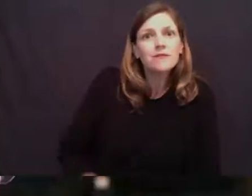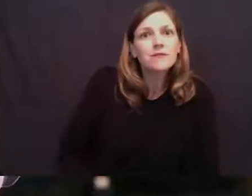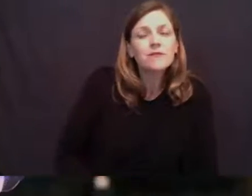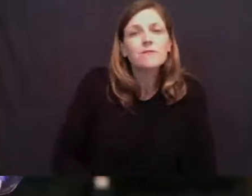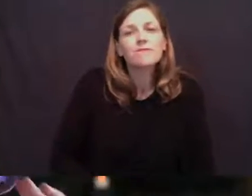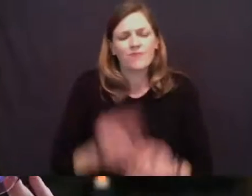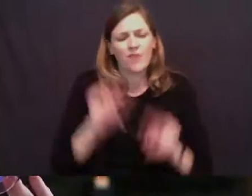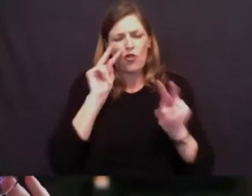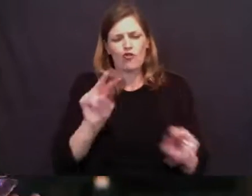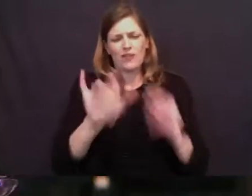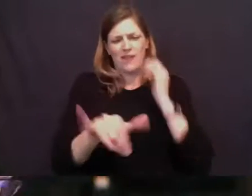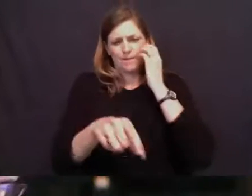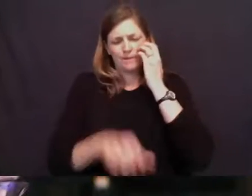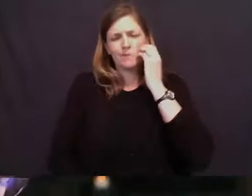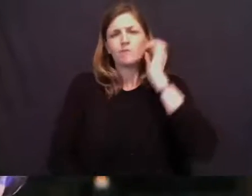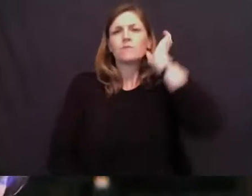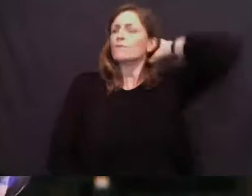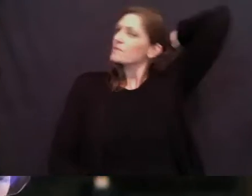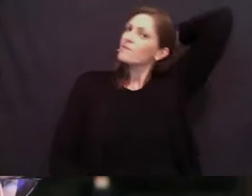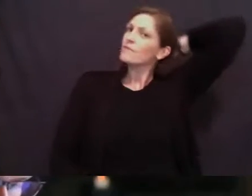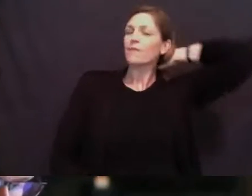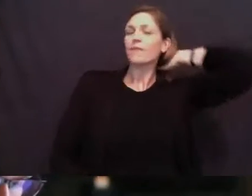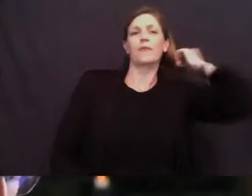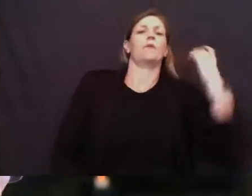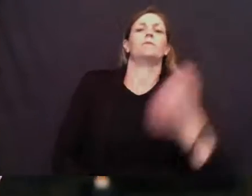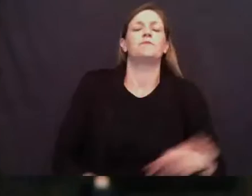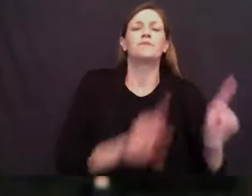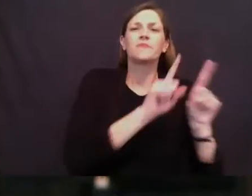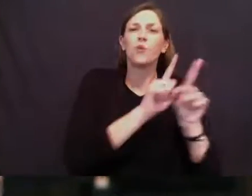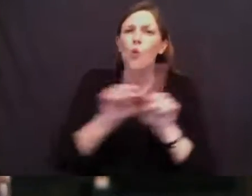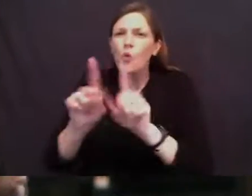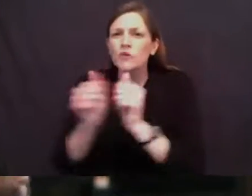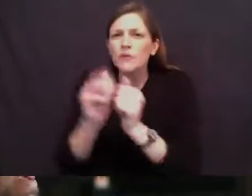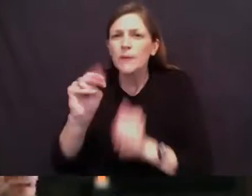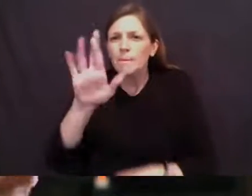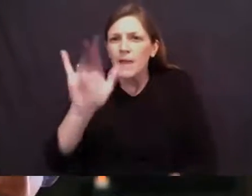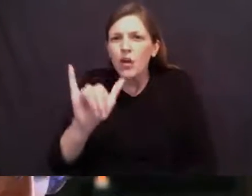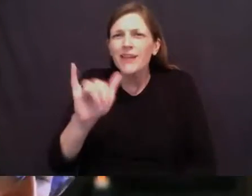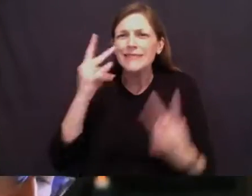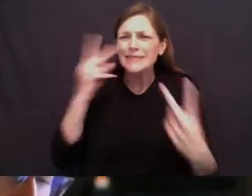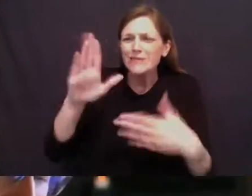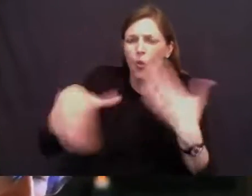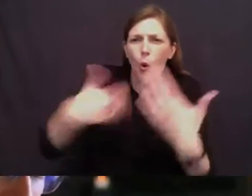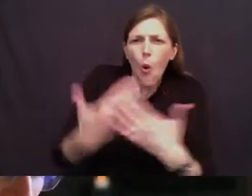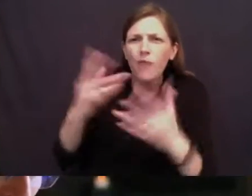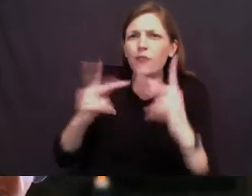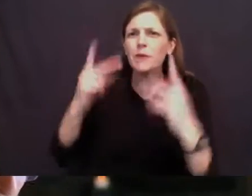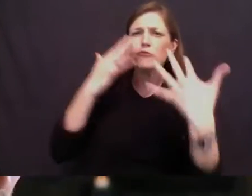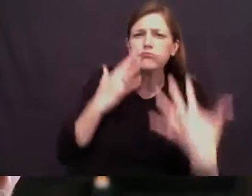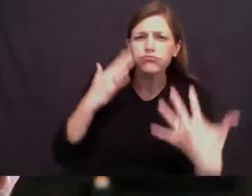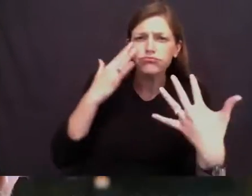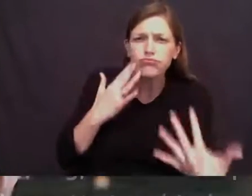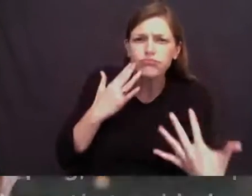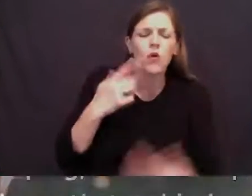Look at this. He goes with Mary, and he sees all of these people who are weeping. And the text tells us that he was